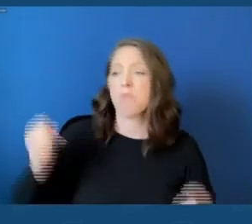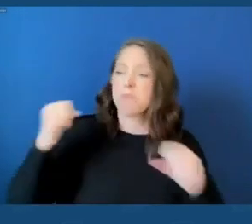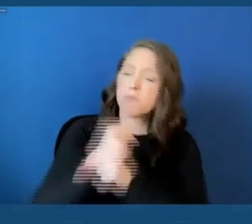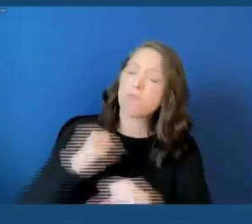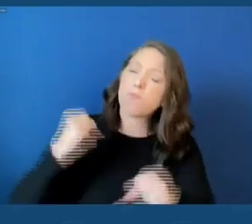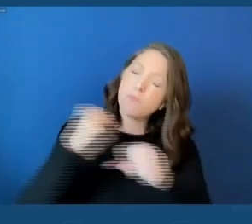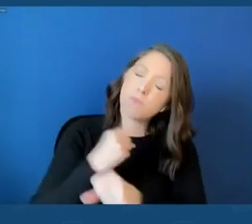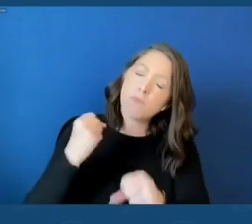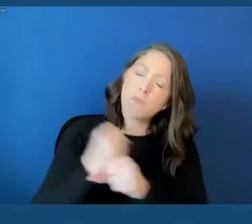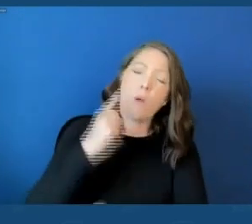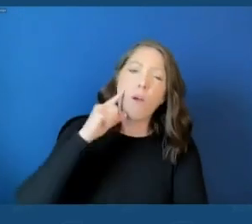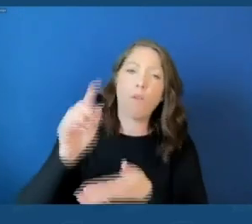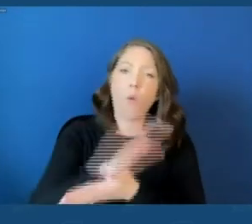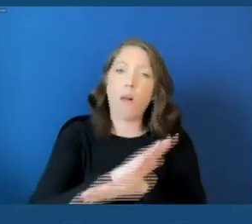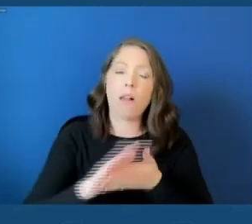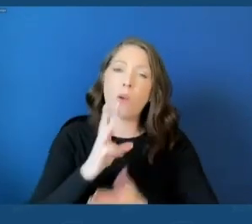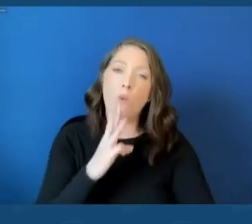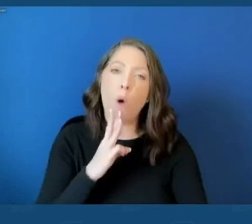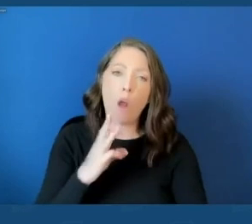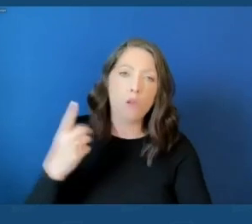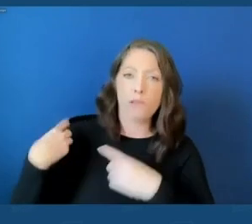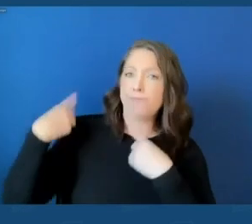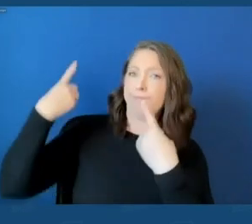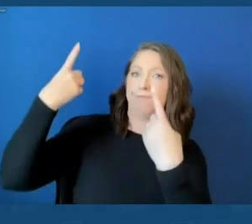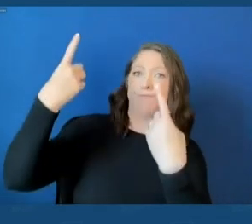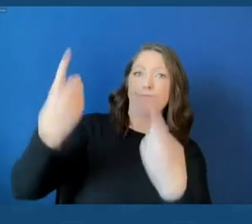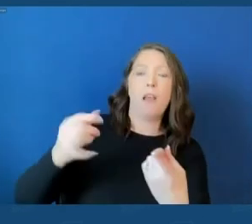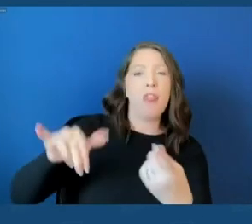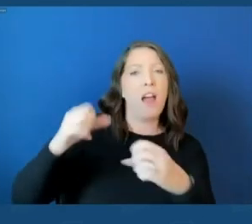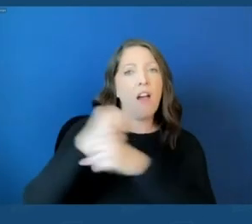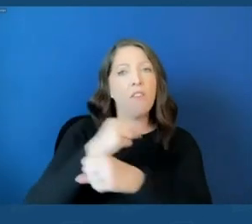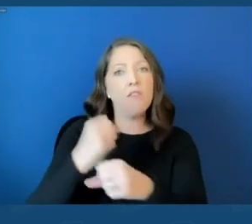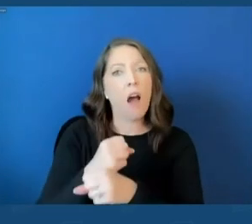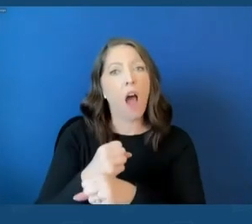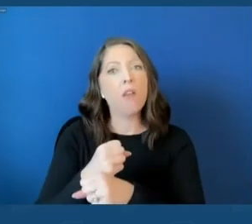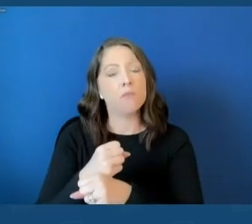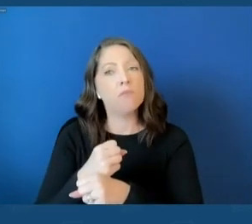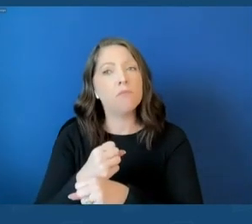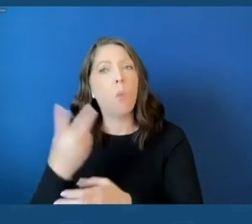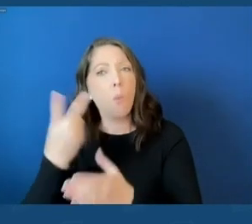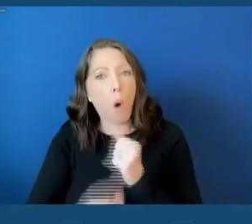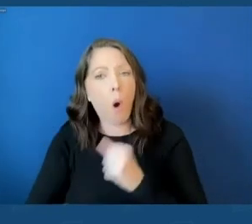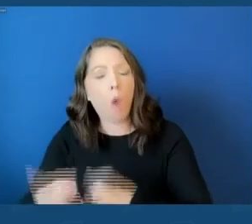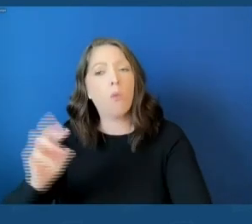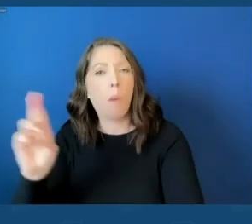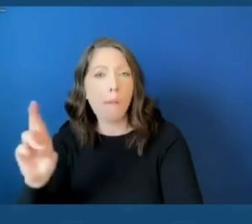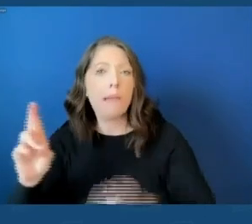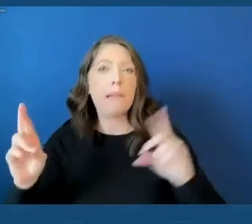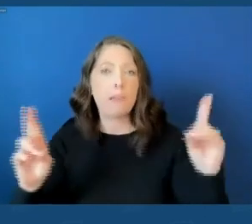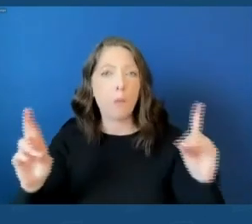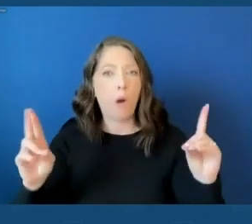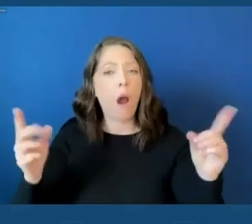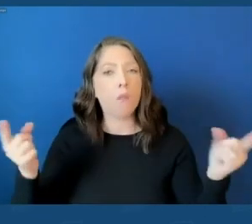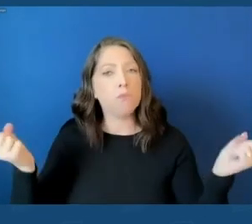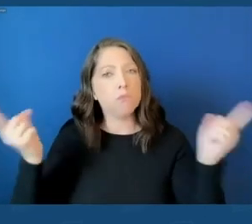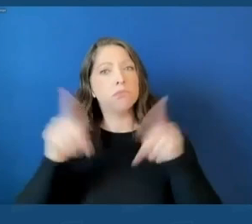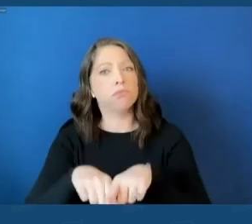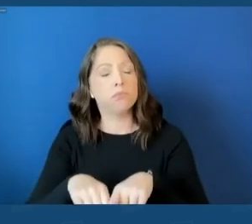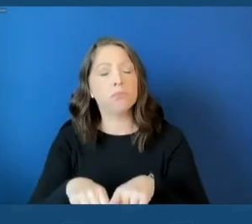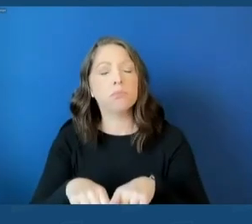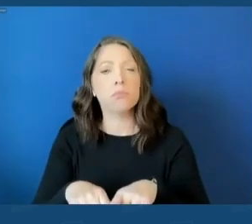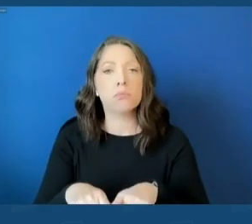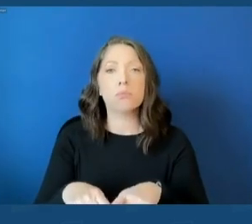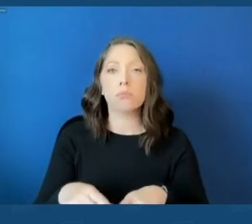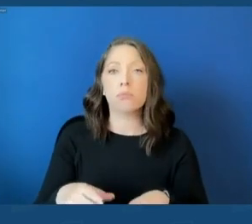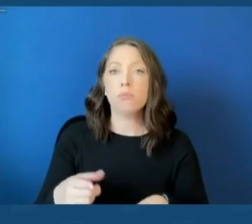has always been a bipartisan effort here. And we have reached this point because people of good